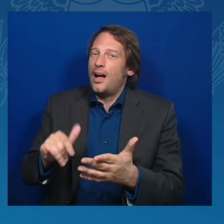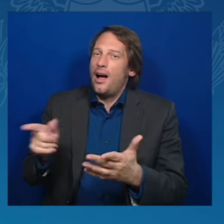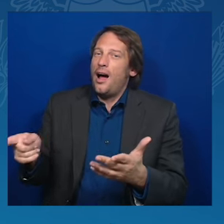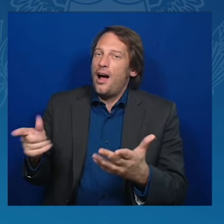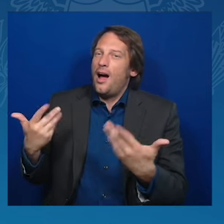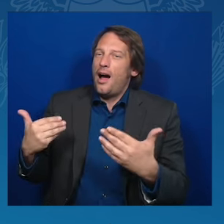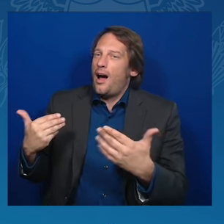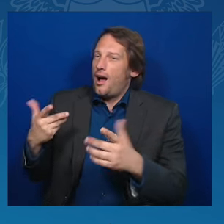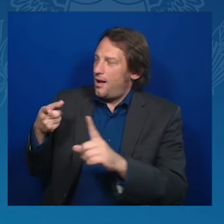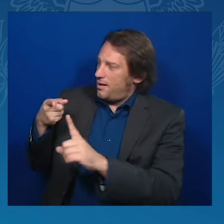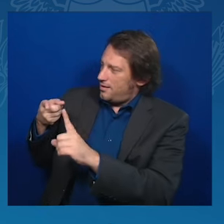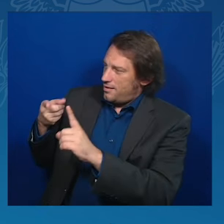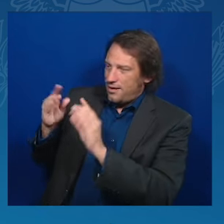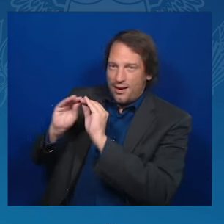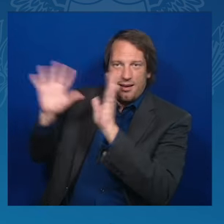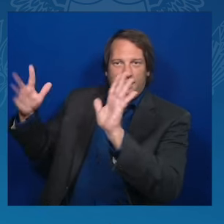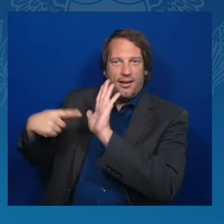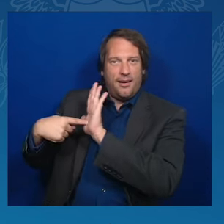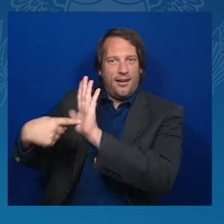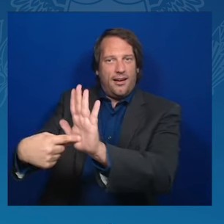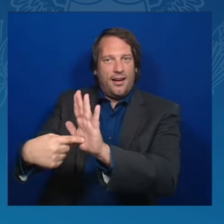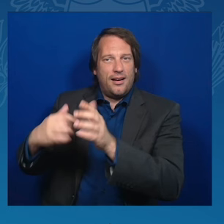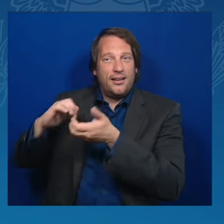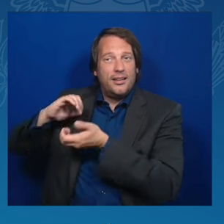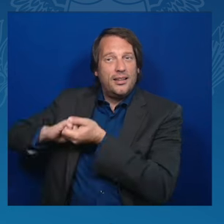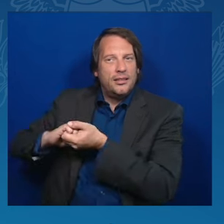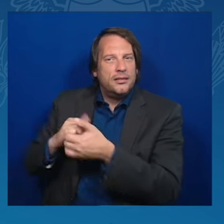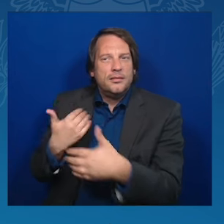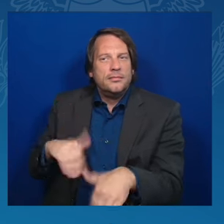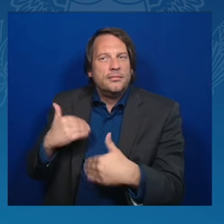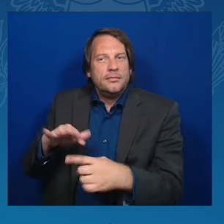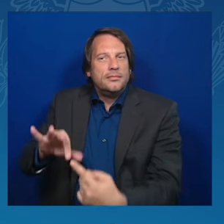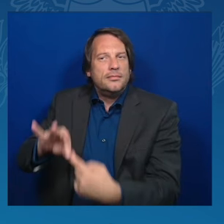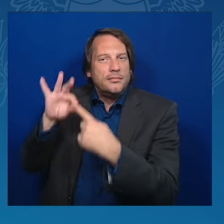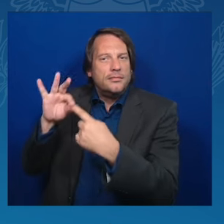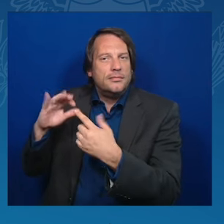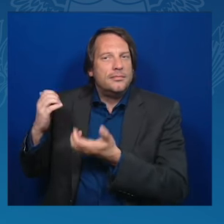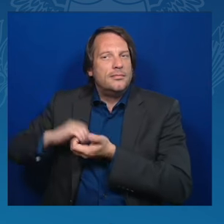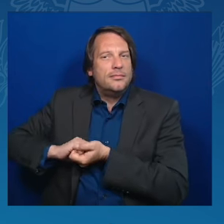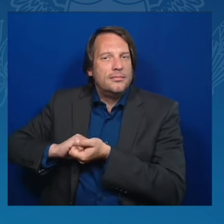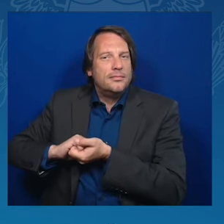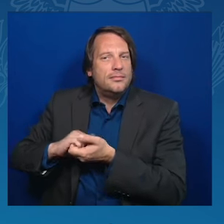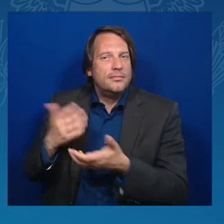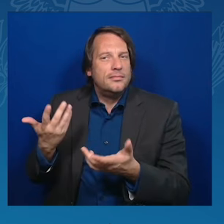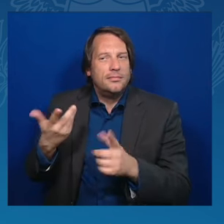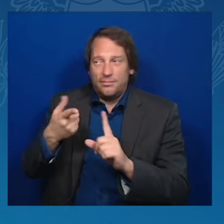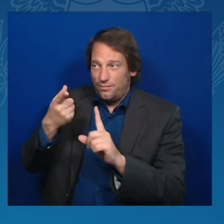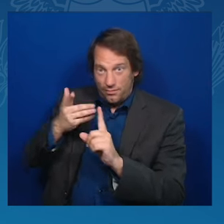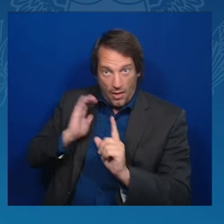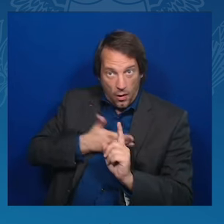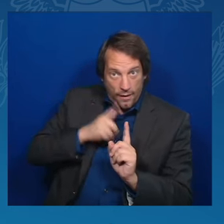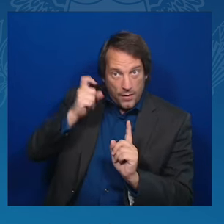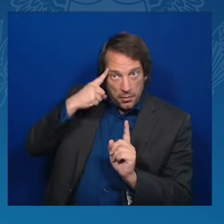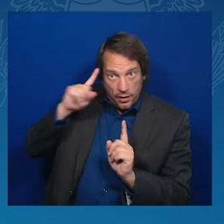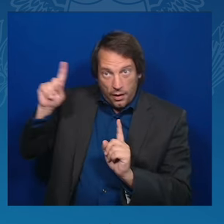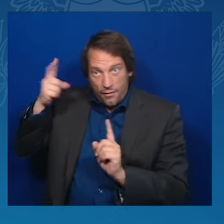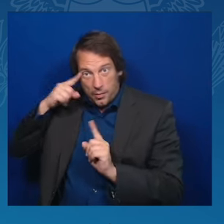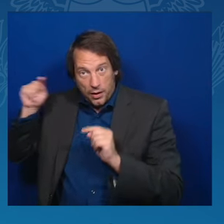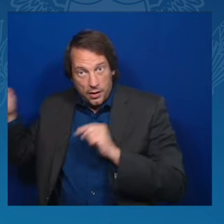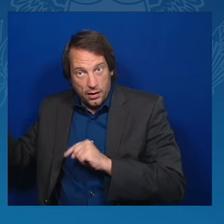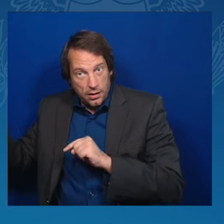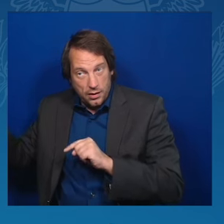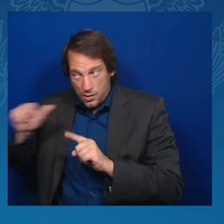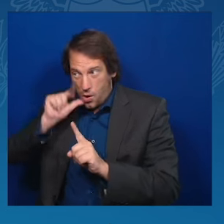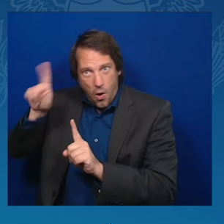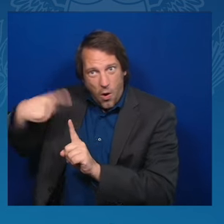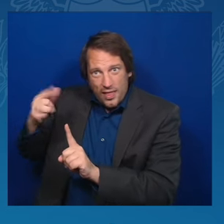our governments, but principally by generations of Japanese and Americans from all walks of life. And like the saplings